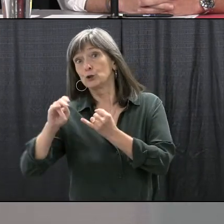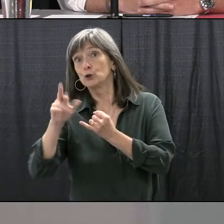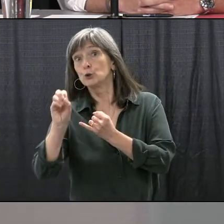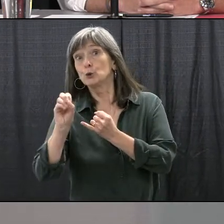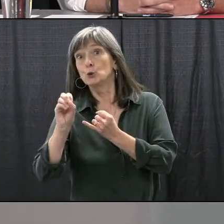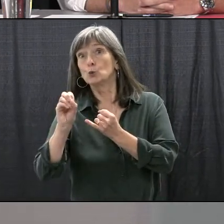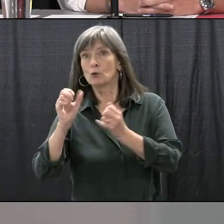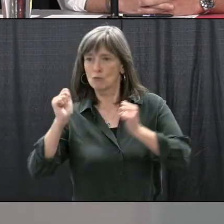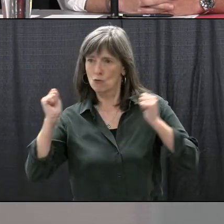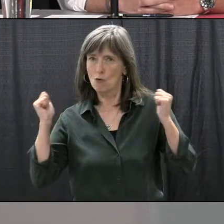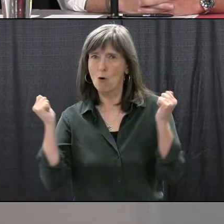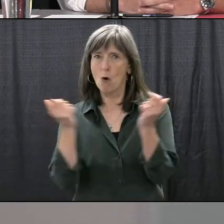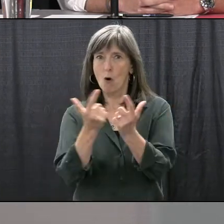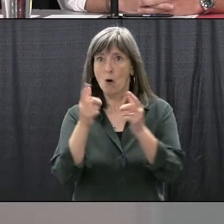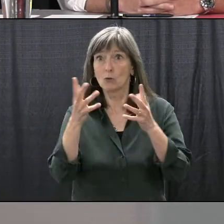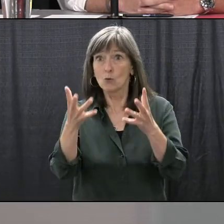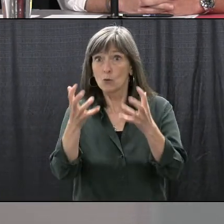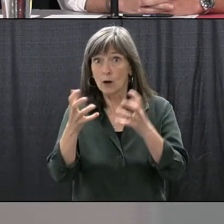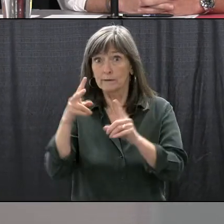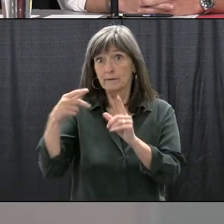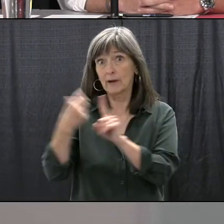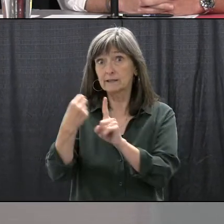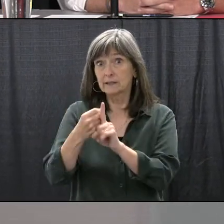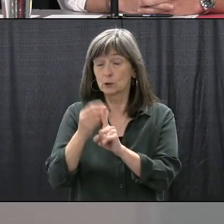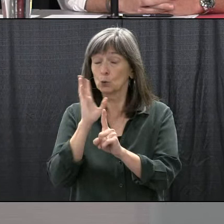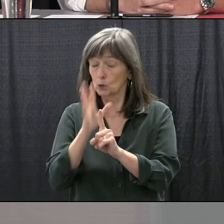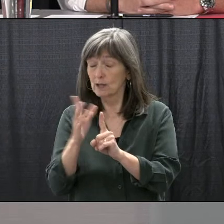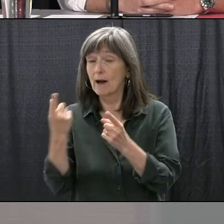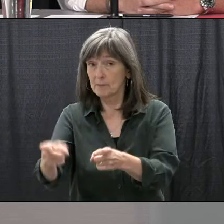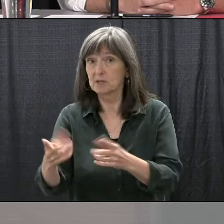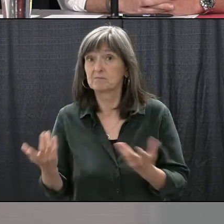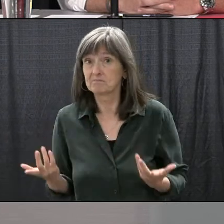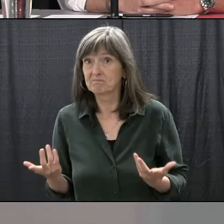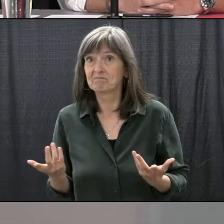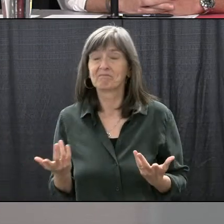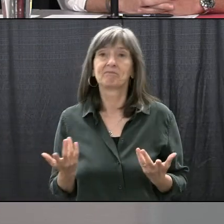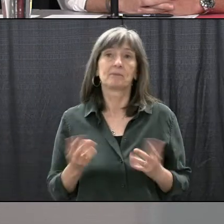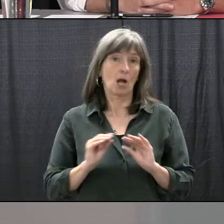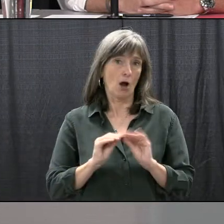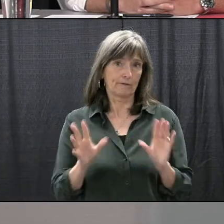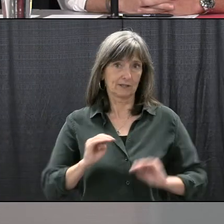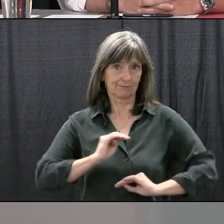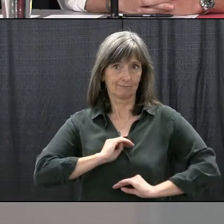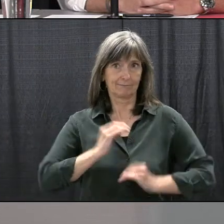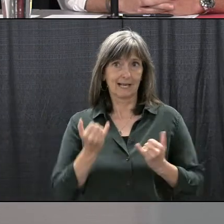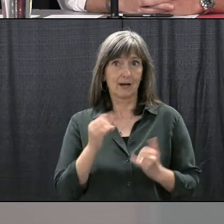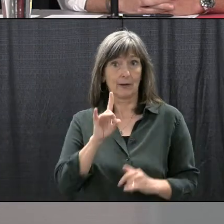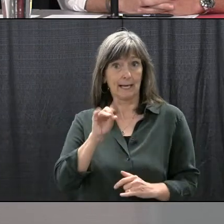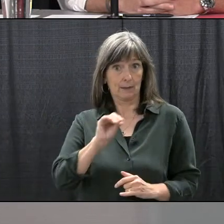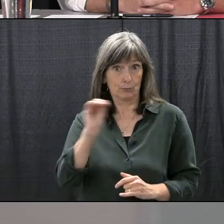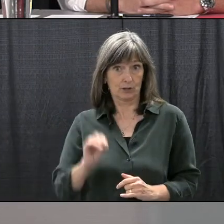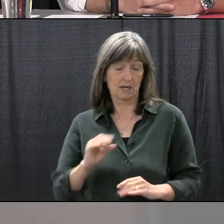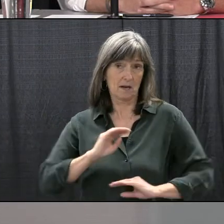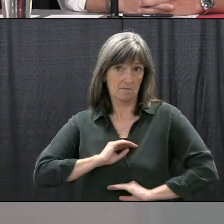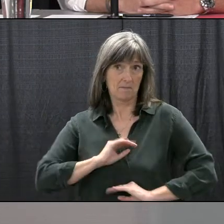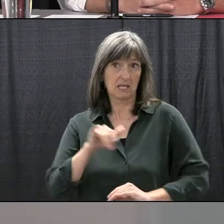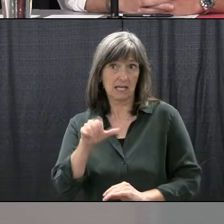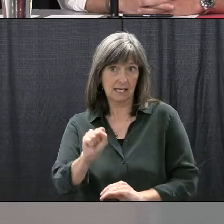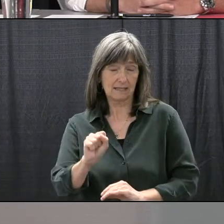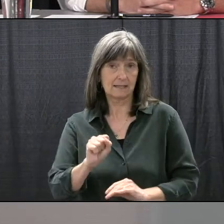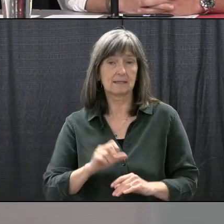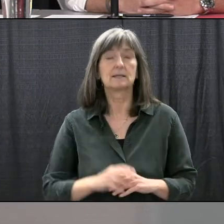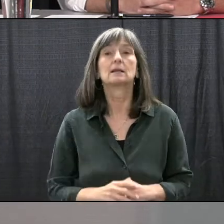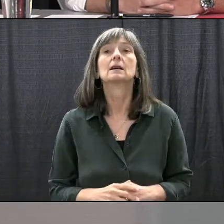province who wanted to be vaccinated would be. Obviously, you're happy that we're at the 80% of people